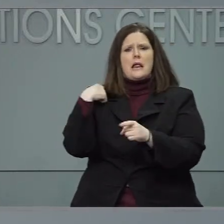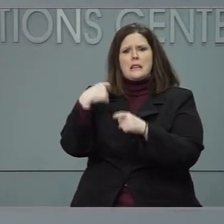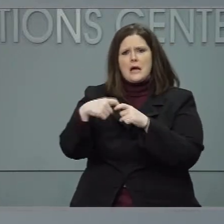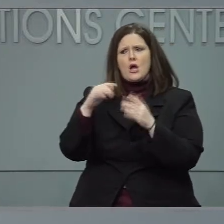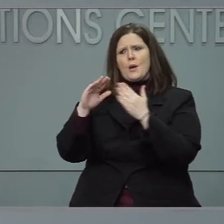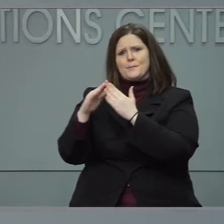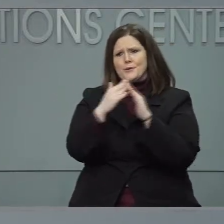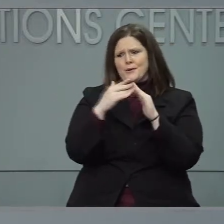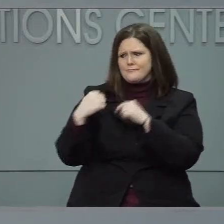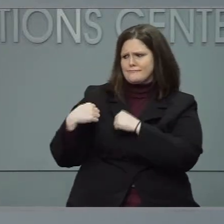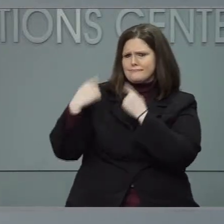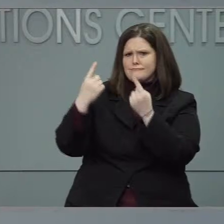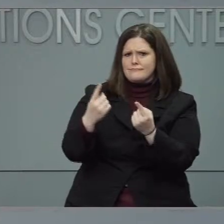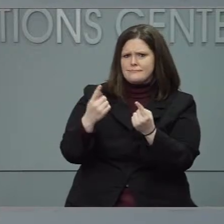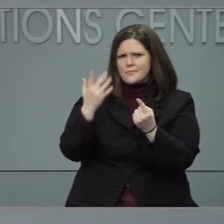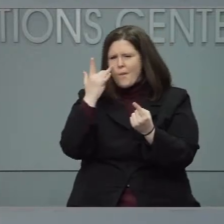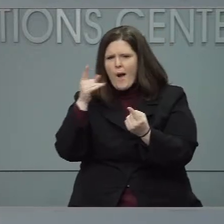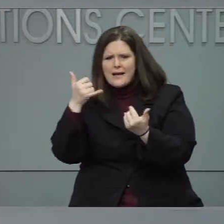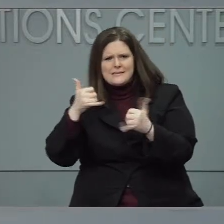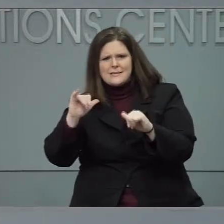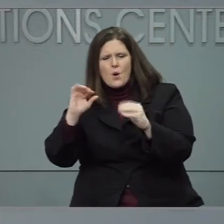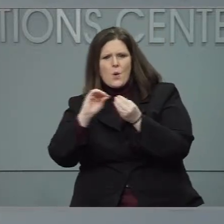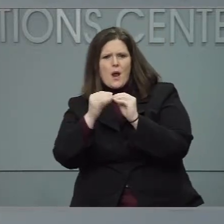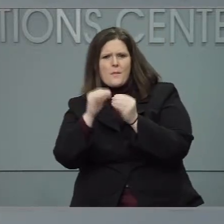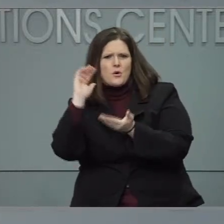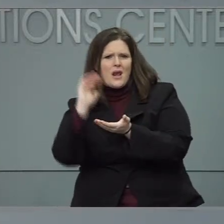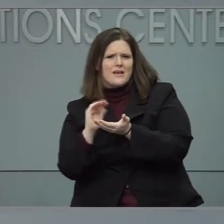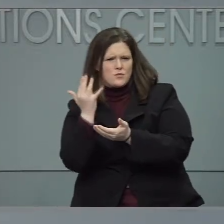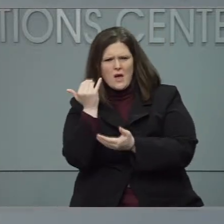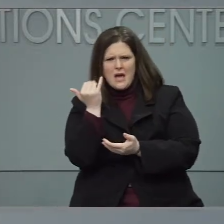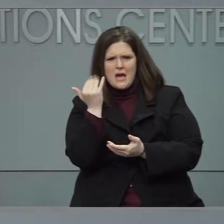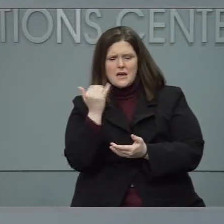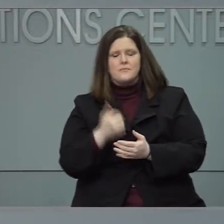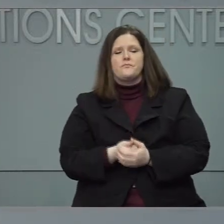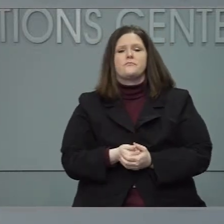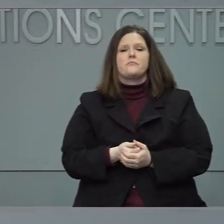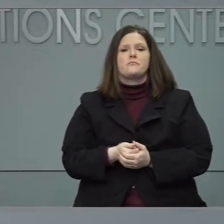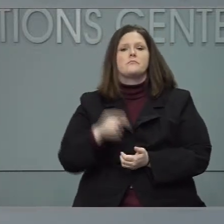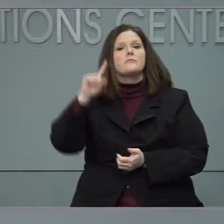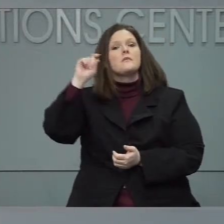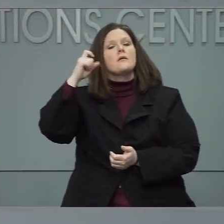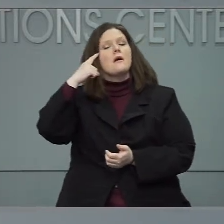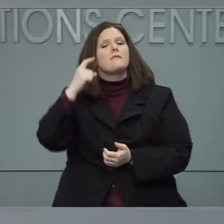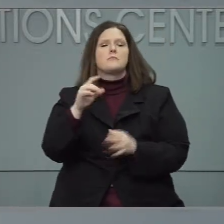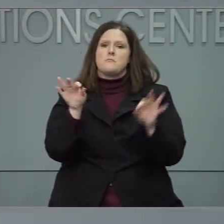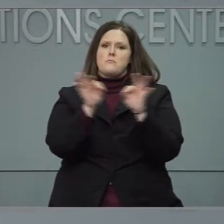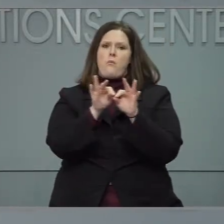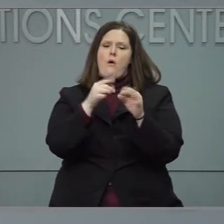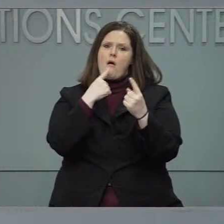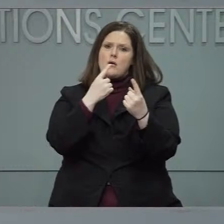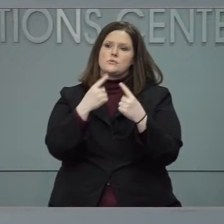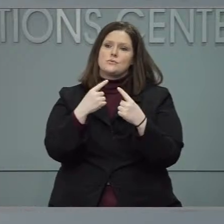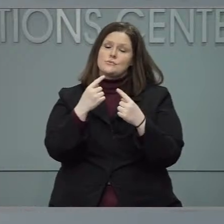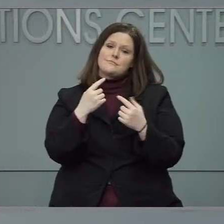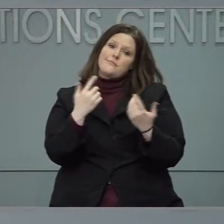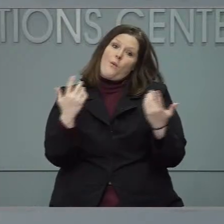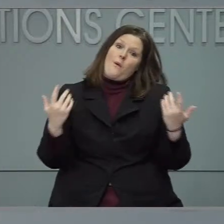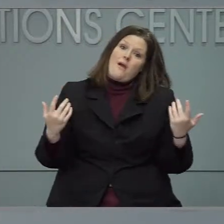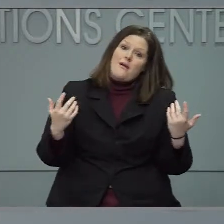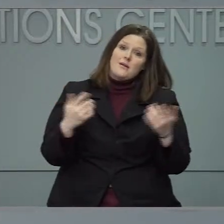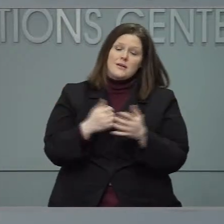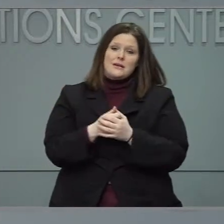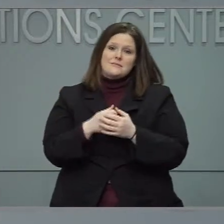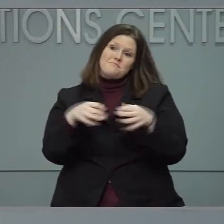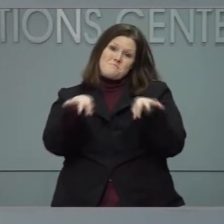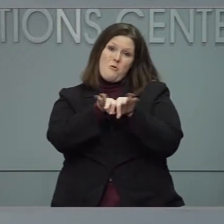over the last year. Well, thanks for the question. And first, it's important to point out that you can't know about a problem until you can see